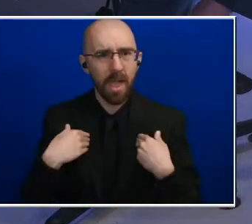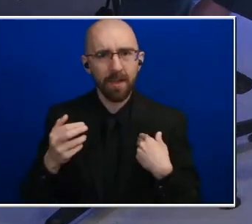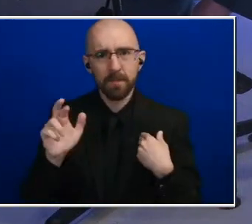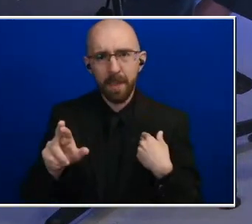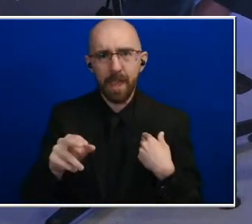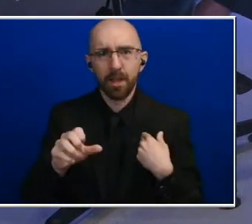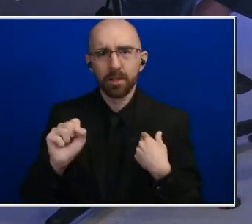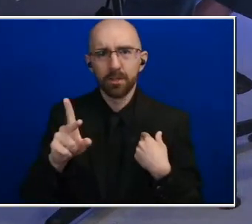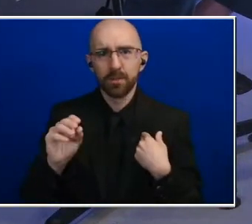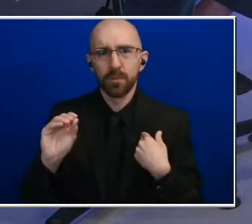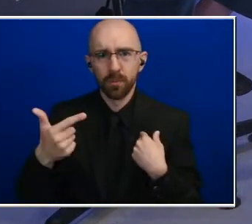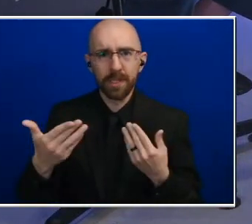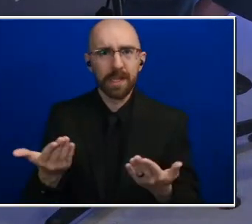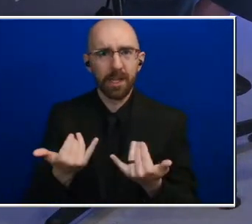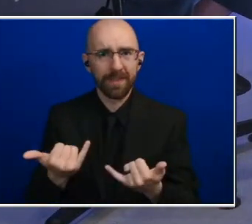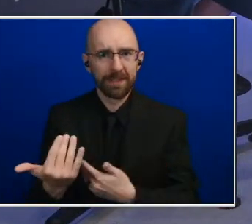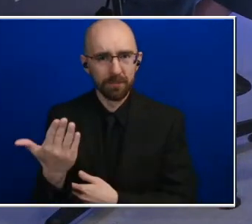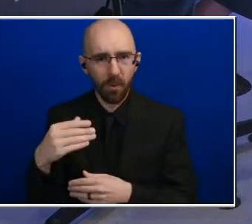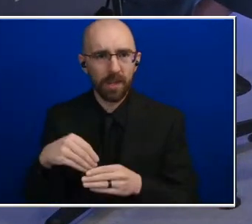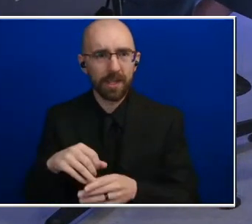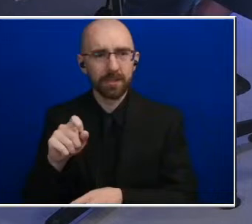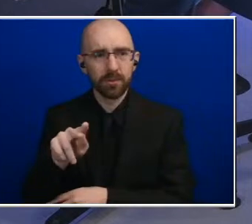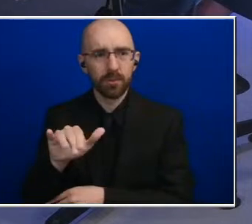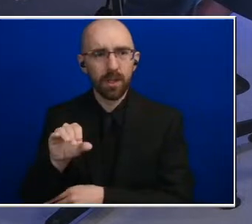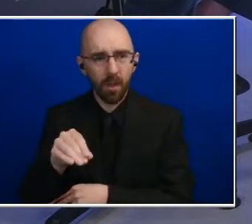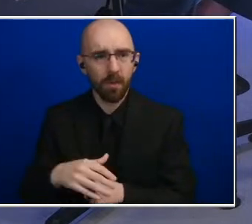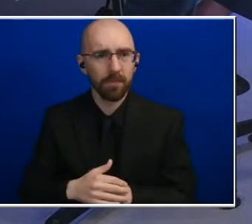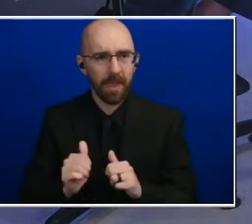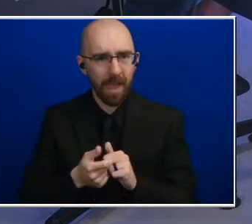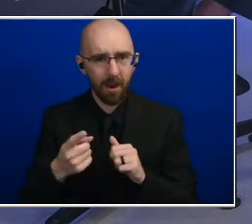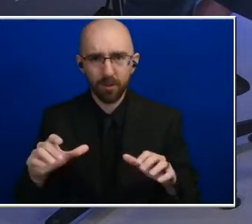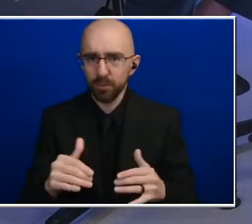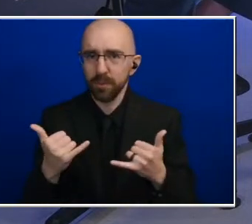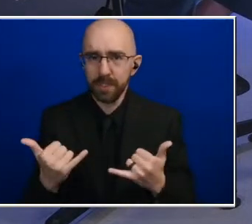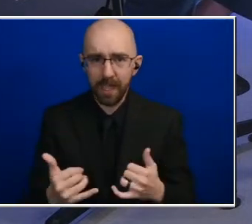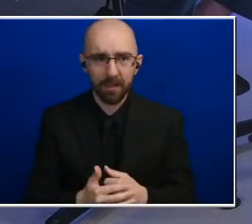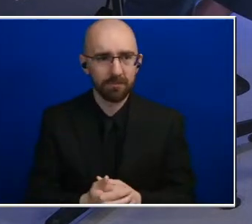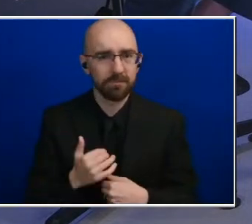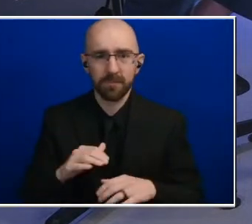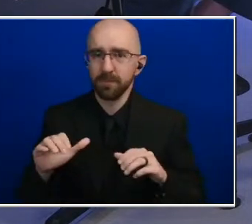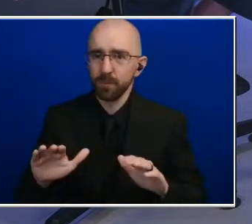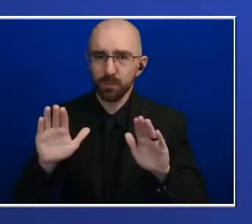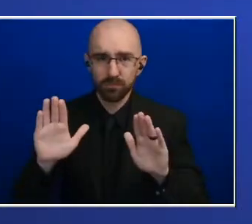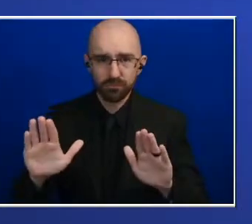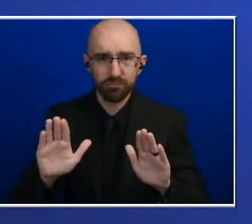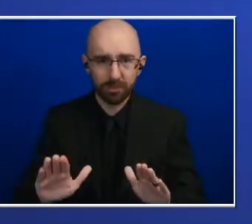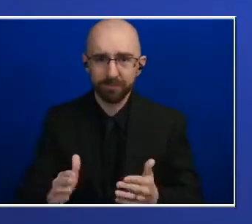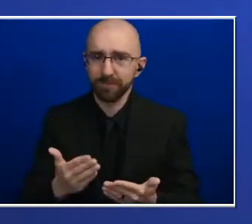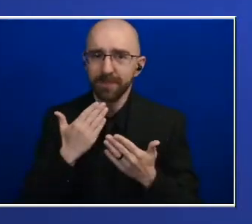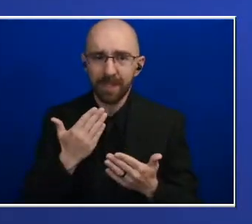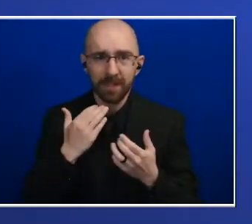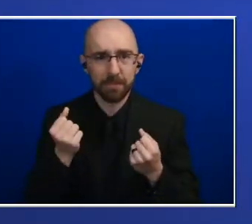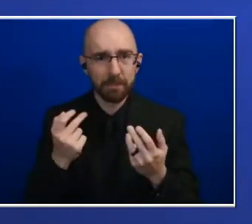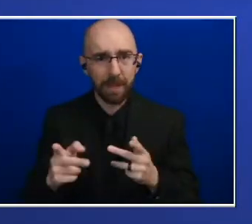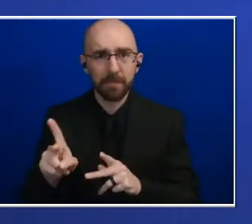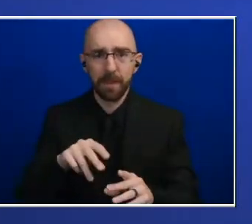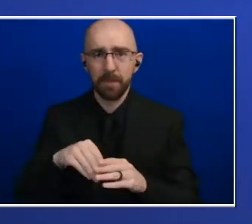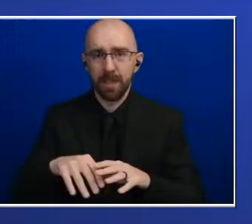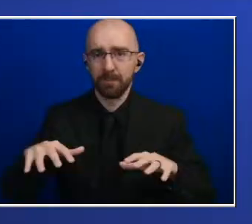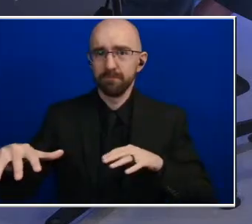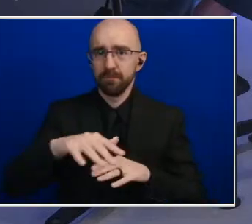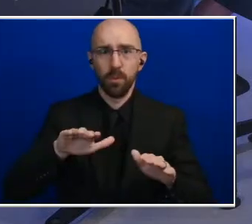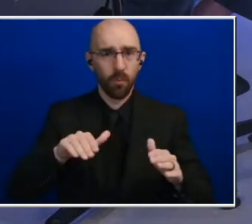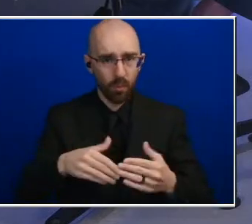me this morning in the studio. Sir, how are you doing today? I'm doing great. Thanks to many people in this room and in this building. Well, you